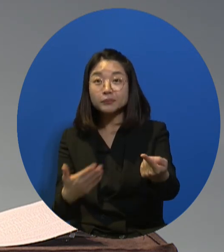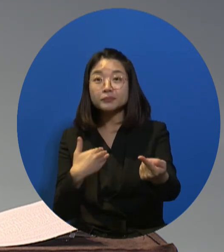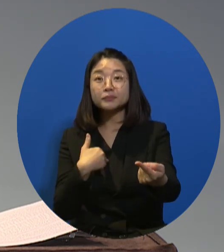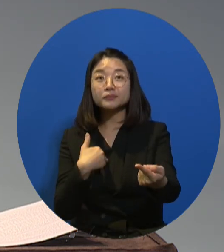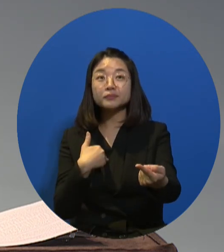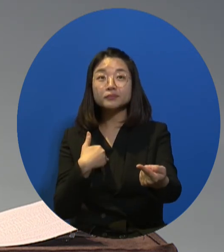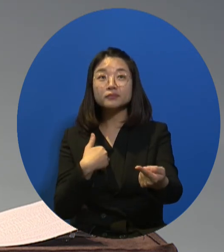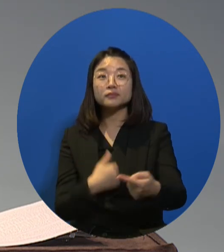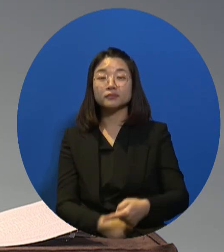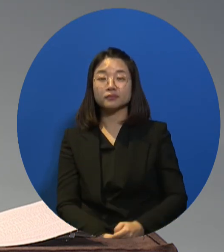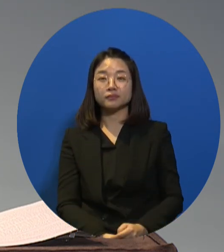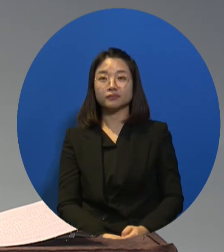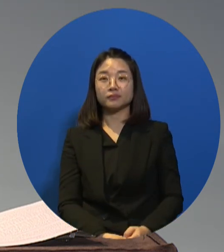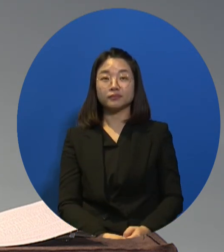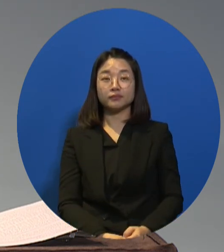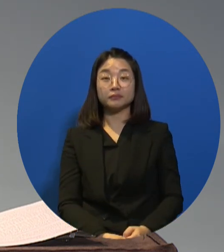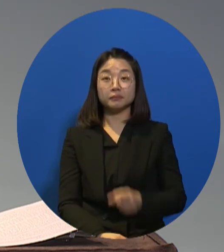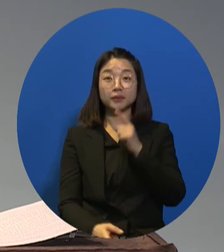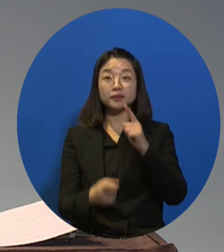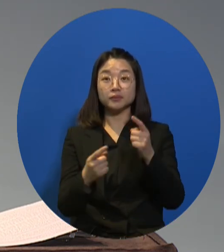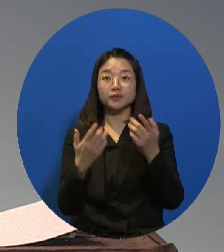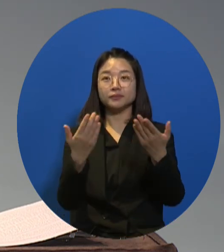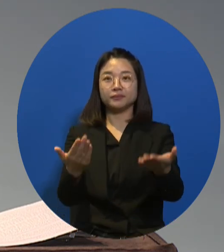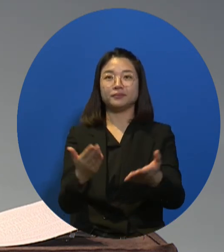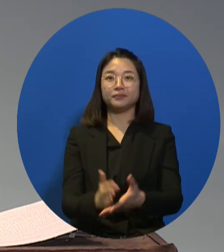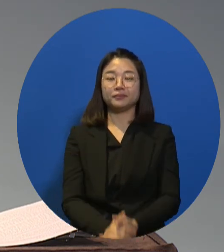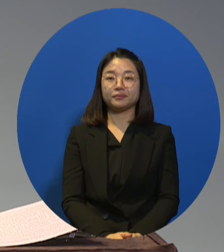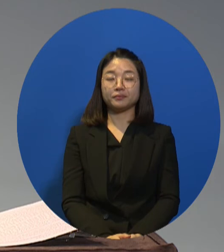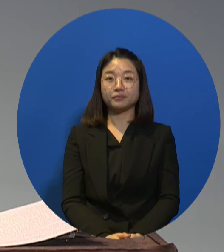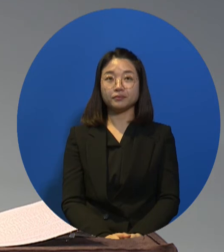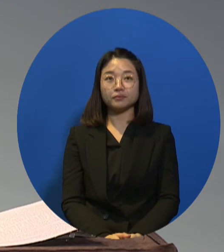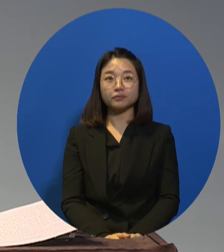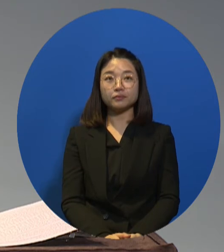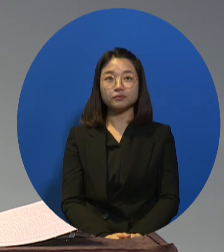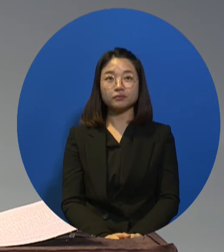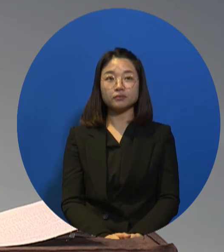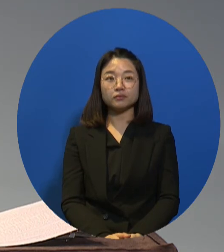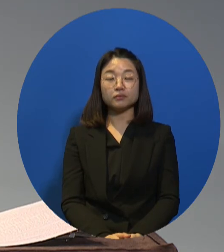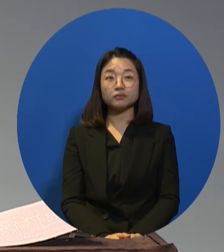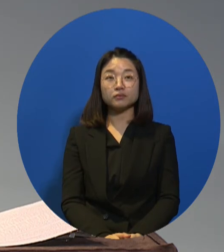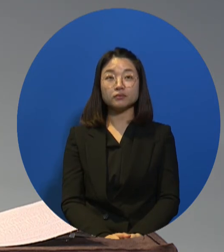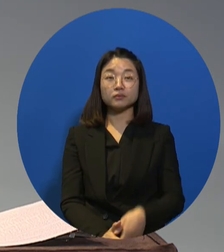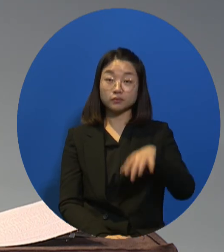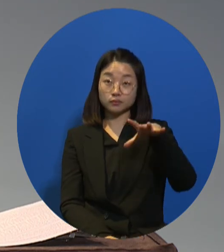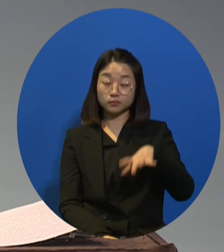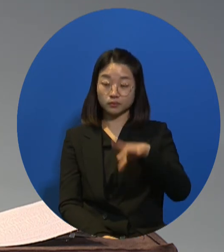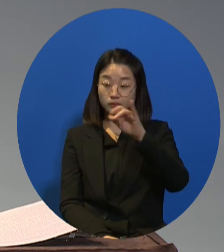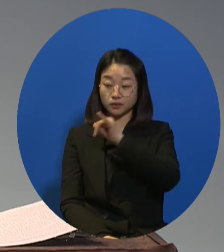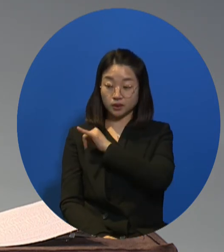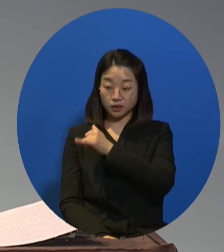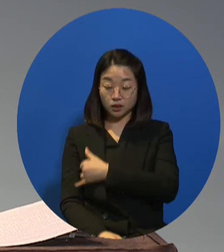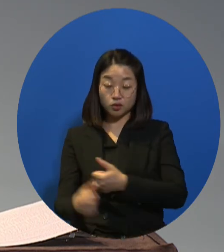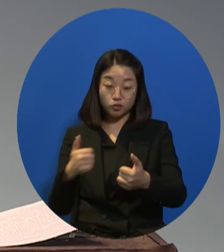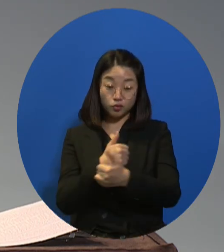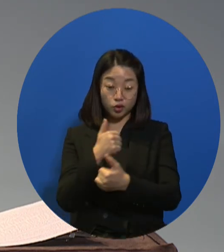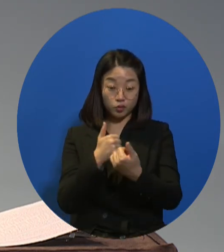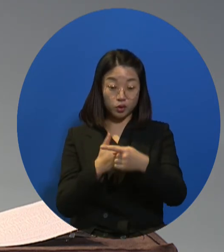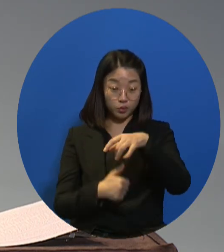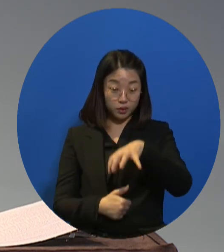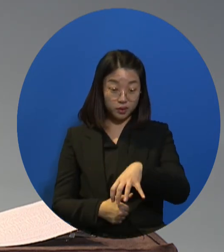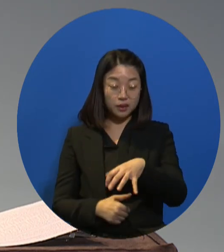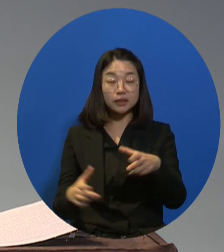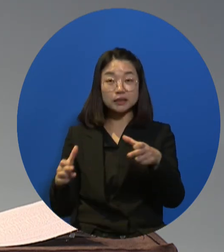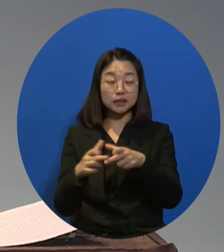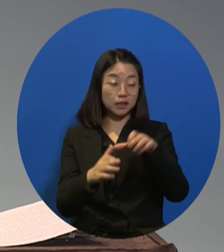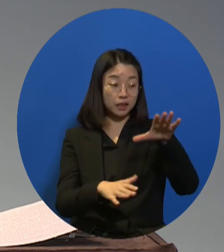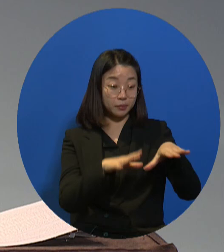Well, I would like to discuss the same kinds of dilemmas that we have at the National Human Rights Commission and what we should do after the ratification of the